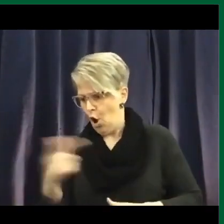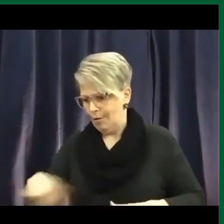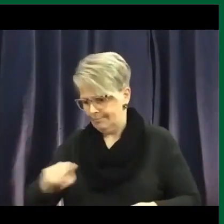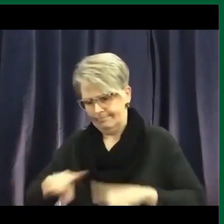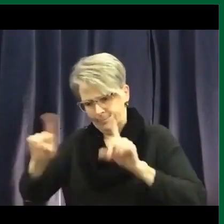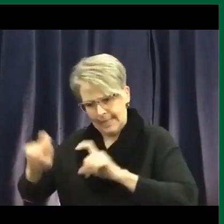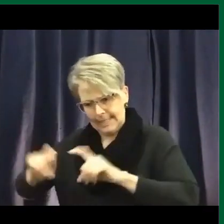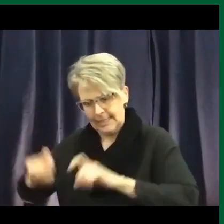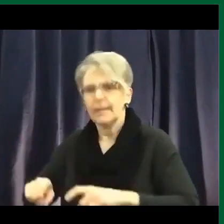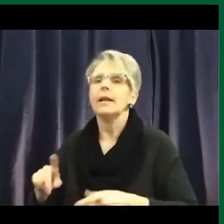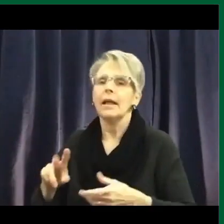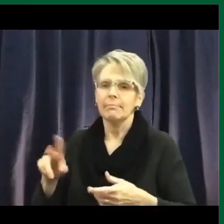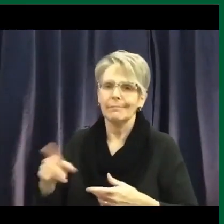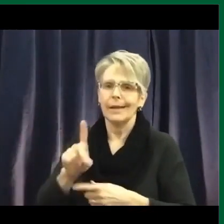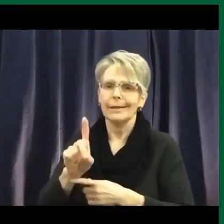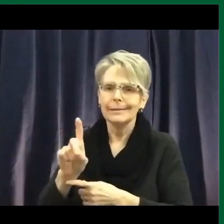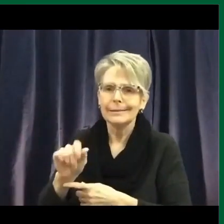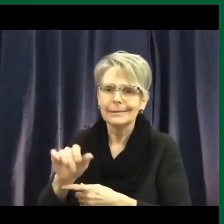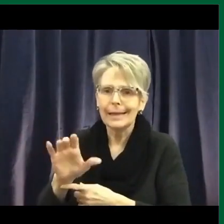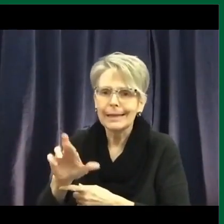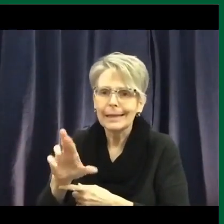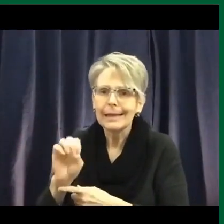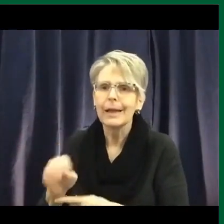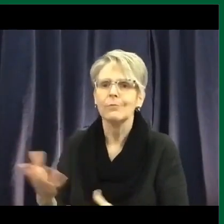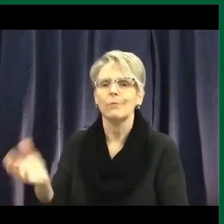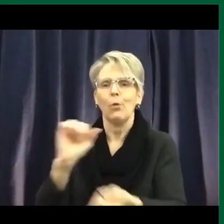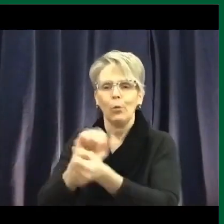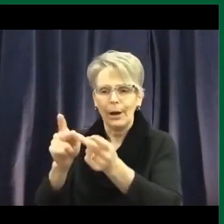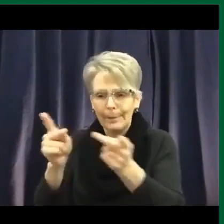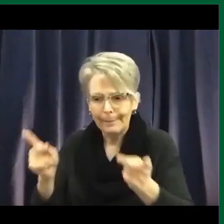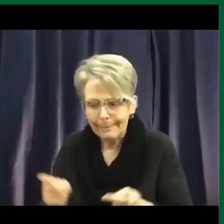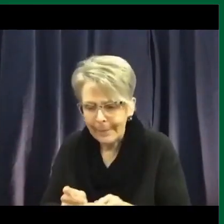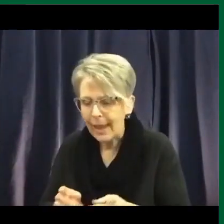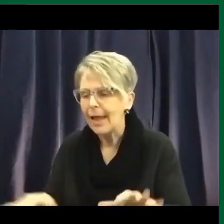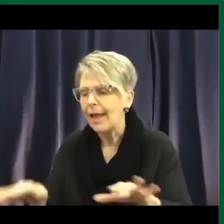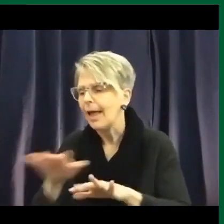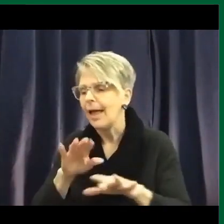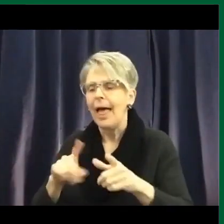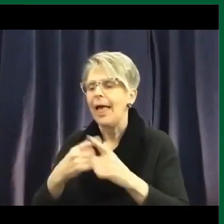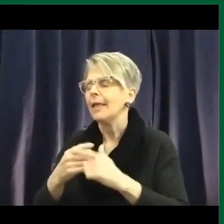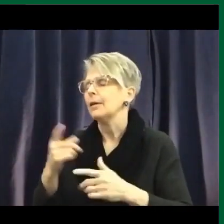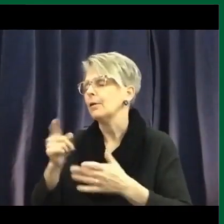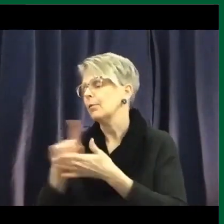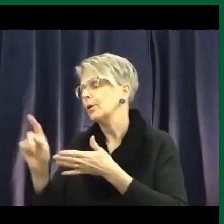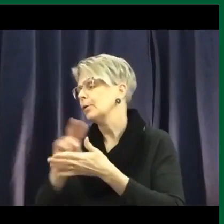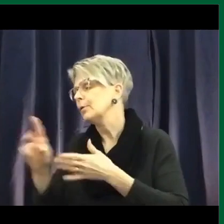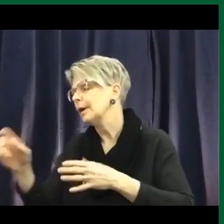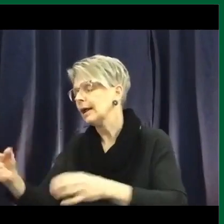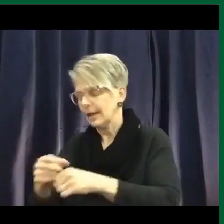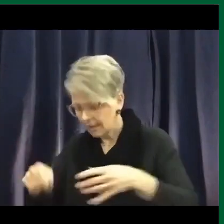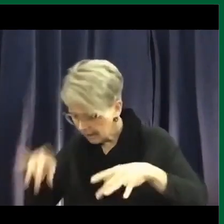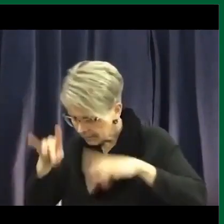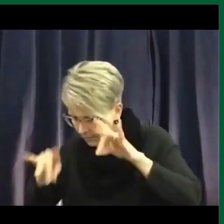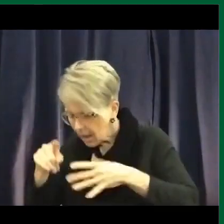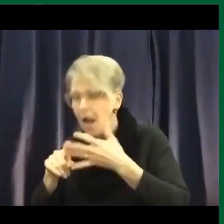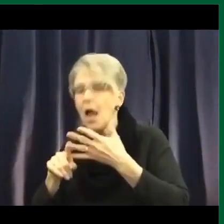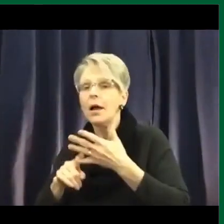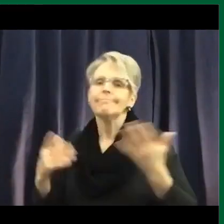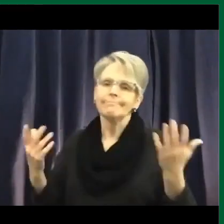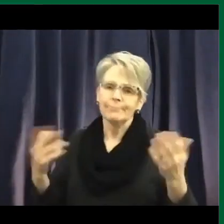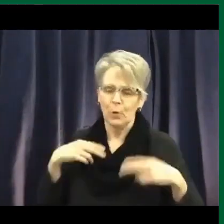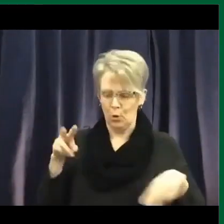and workplaces. And then a week or two later you get batch results like we did last evening about variants of concern. So we're looking at